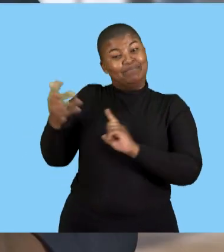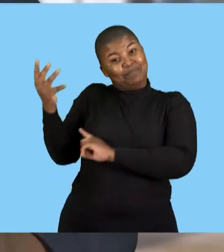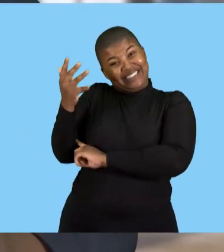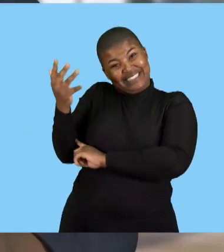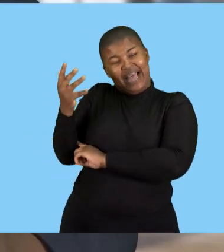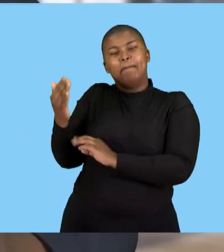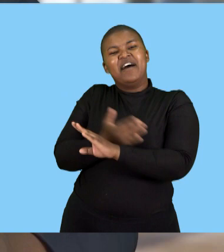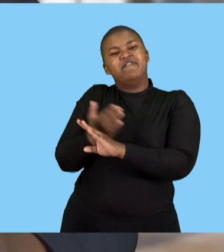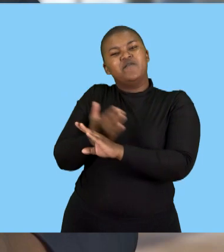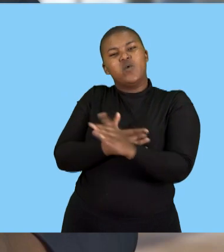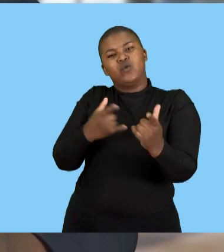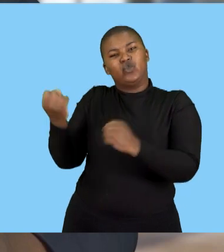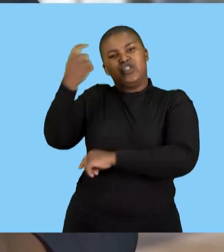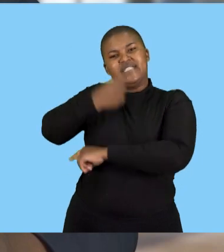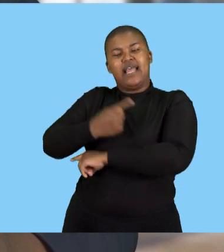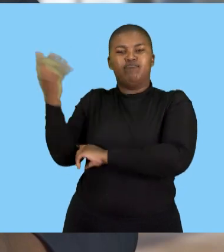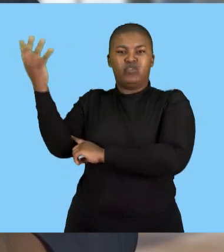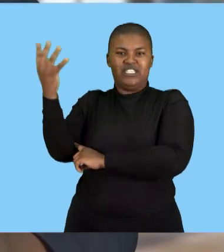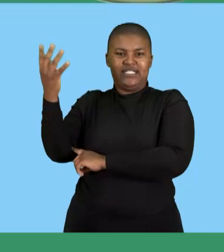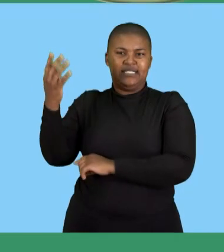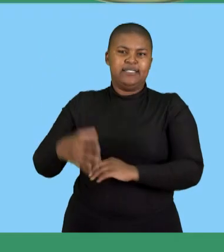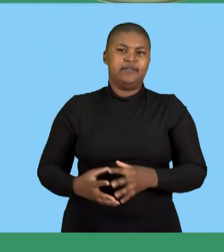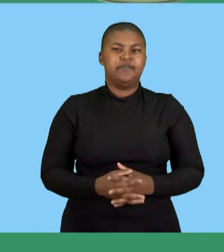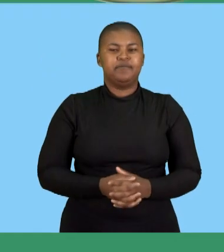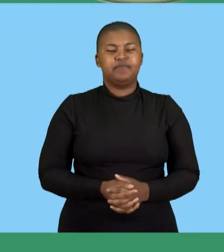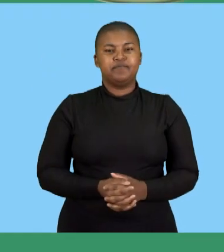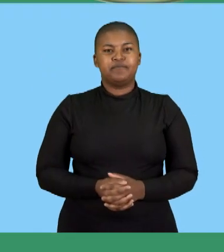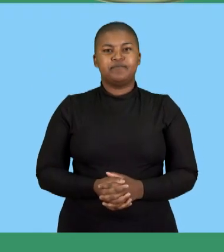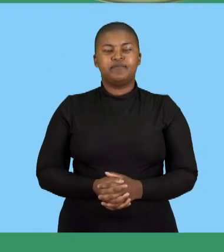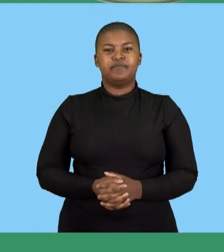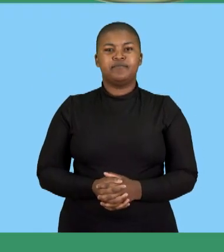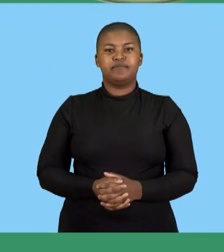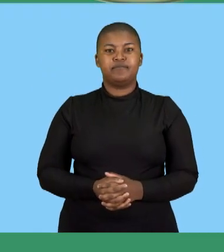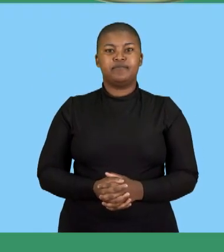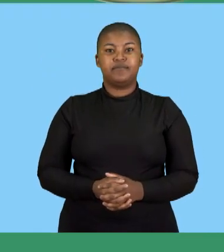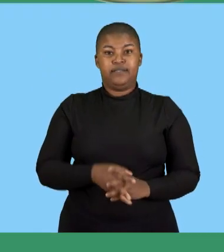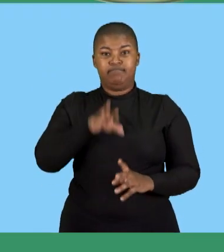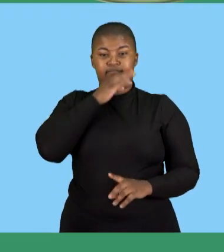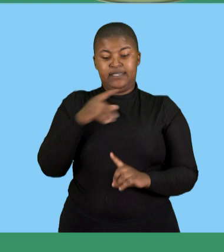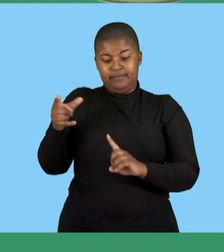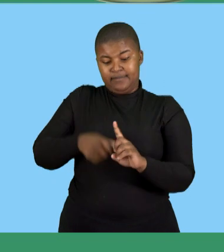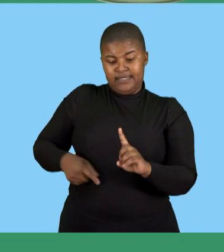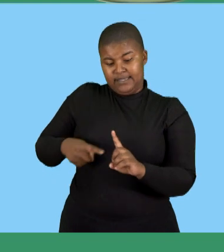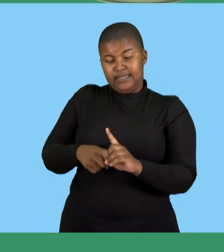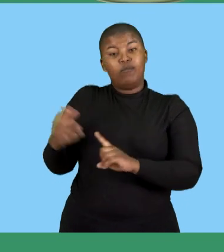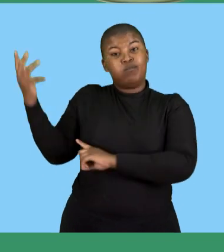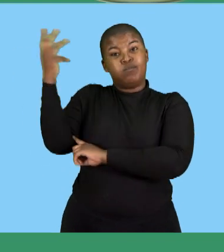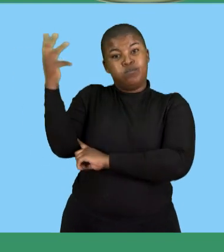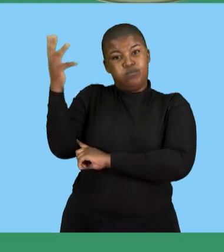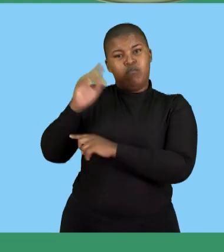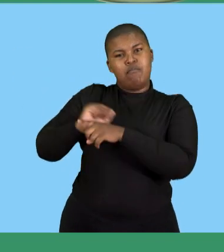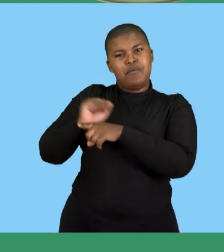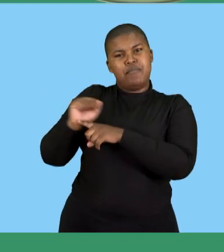before. This is to be done before the presentation. So the presenter will be preparing for